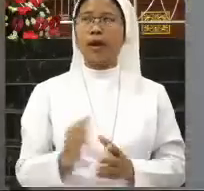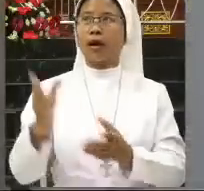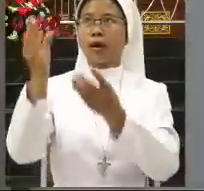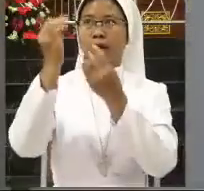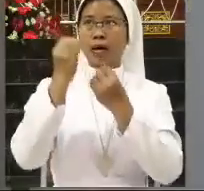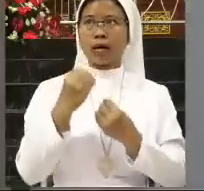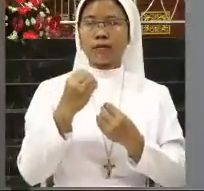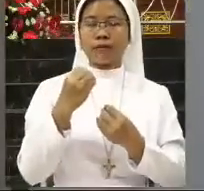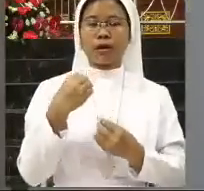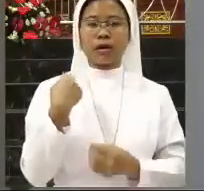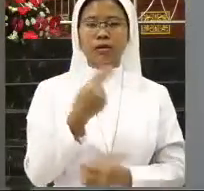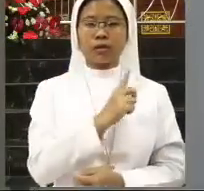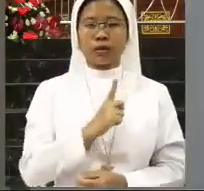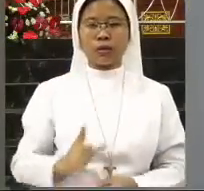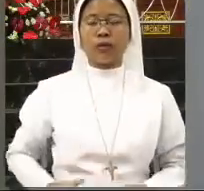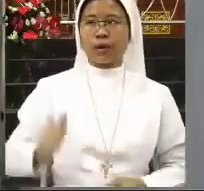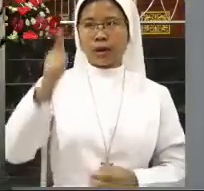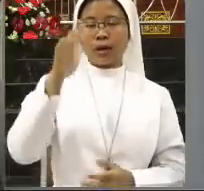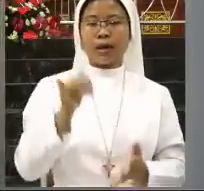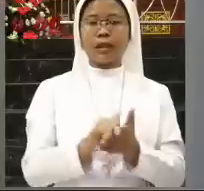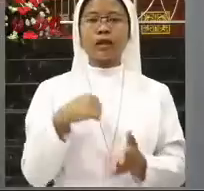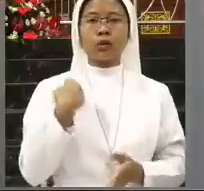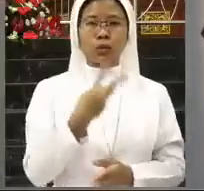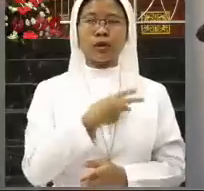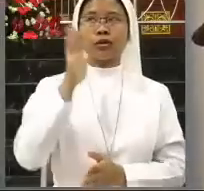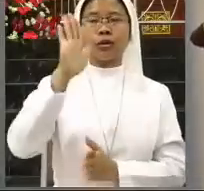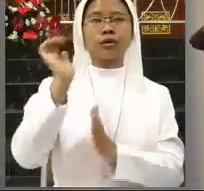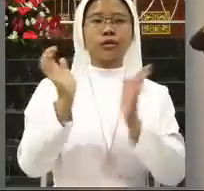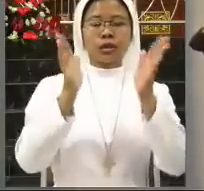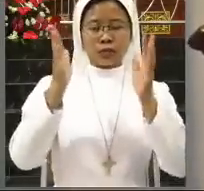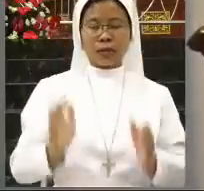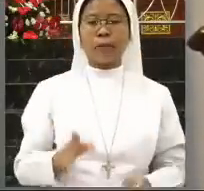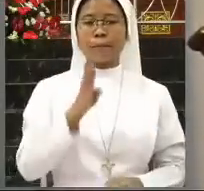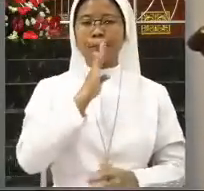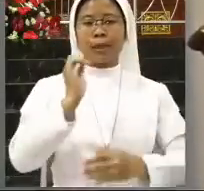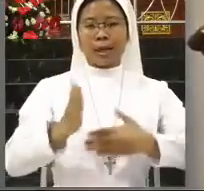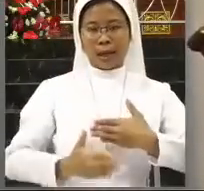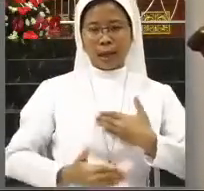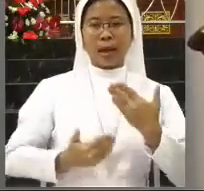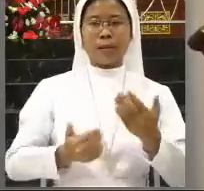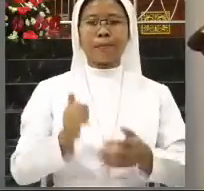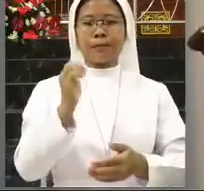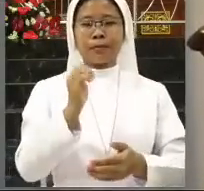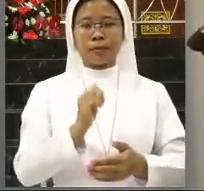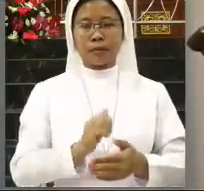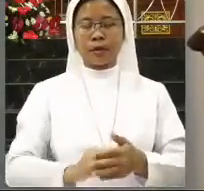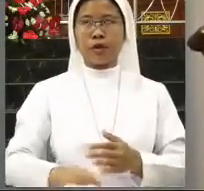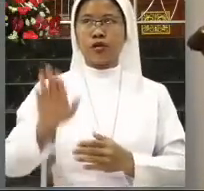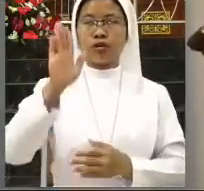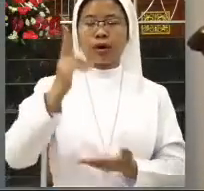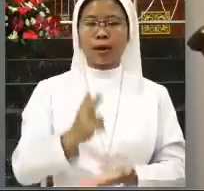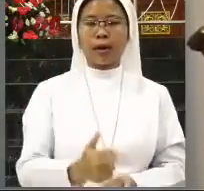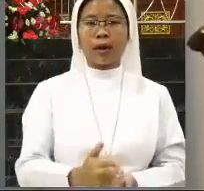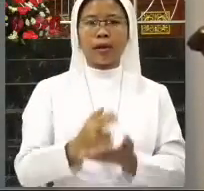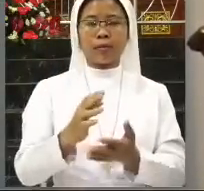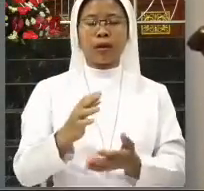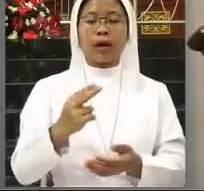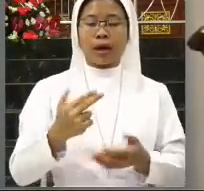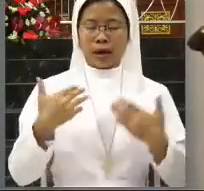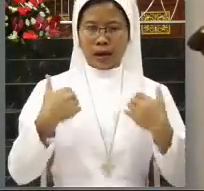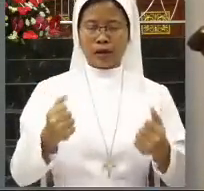Lord God, that we, your servants, may rejoice in unfailing health of mind and